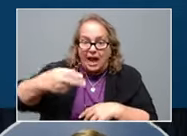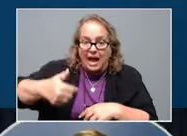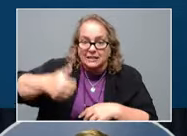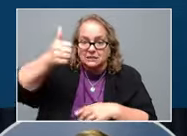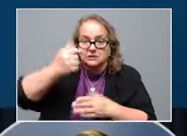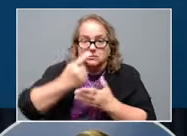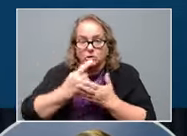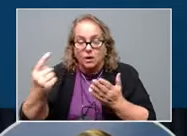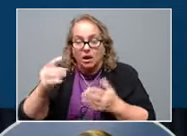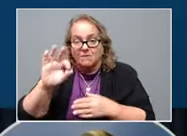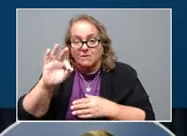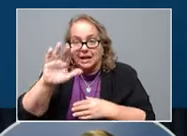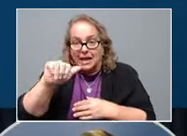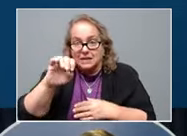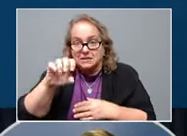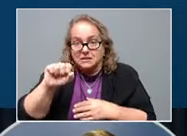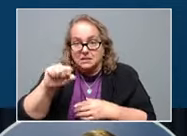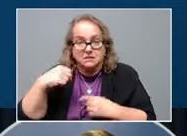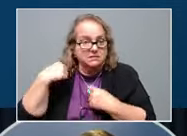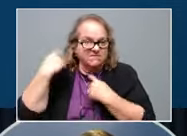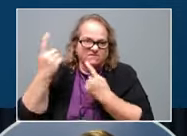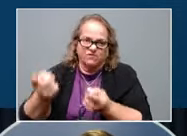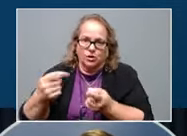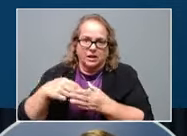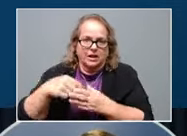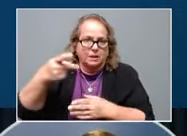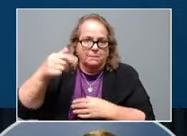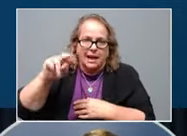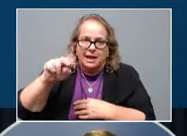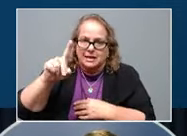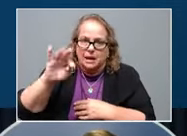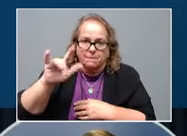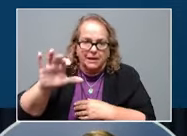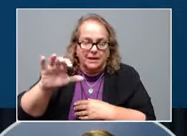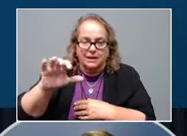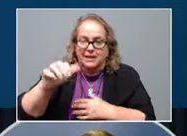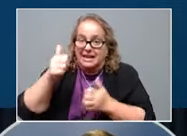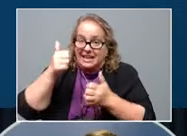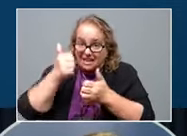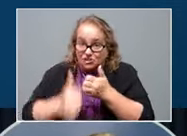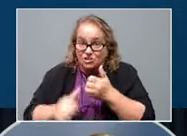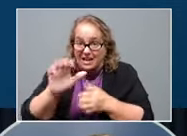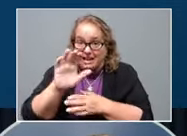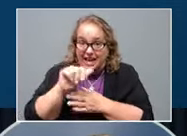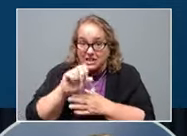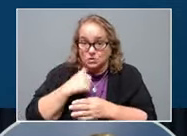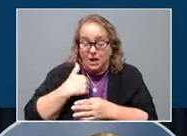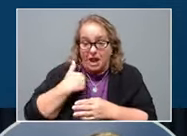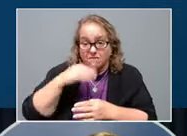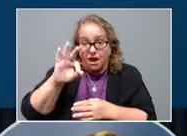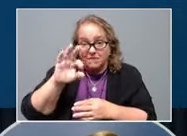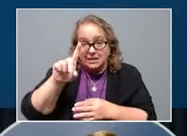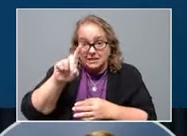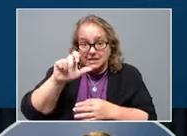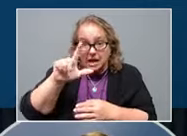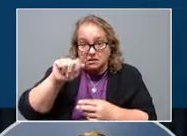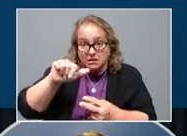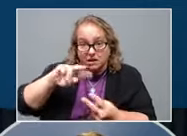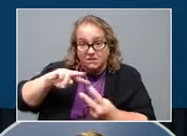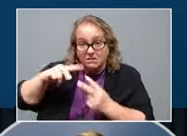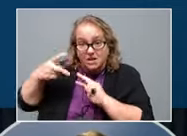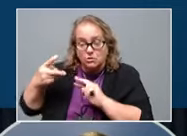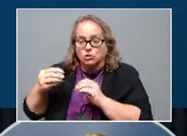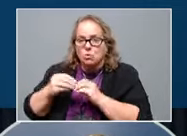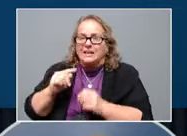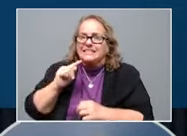in the pandemic. And remember, each case that we have with the Delta variant is more serious than the